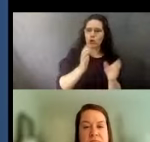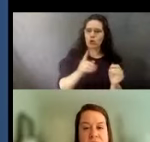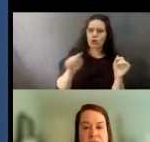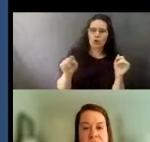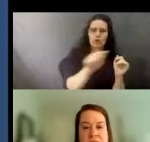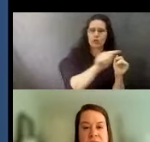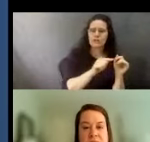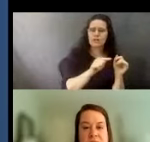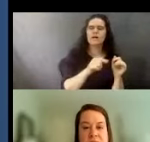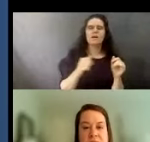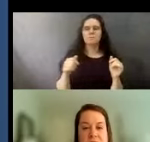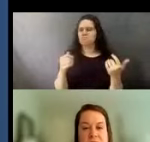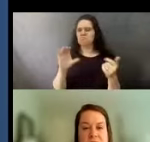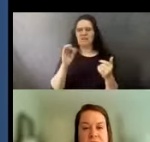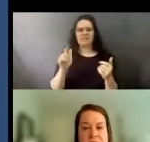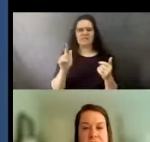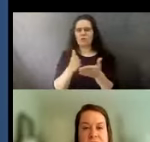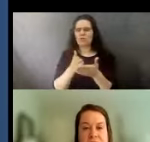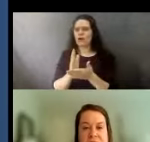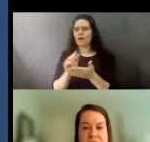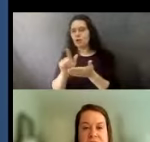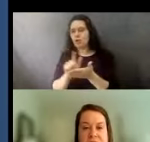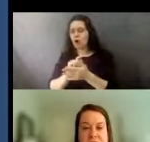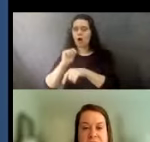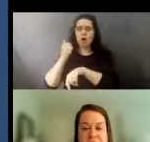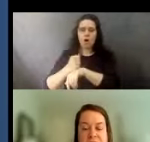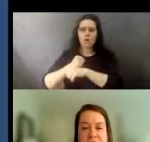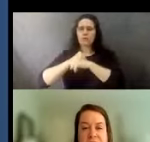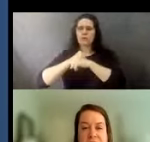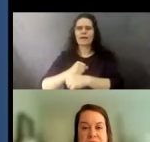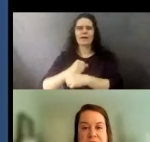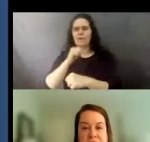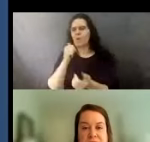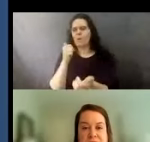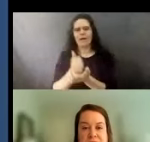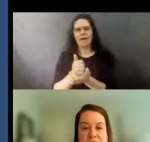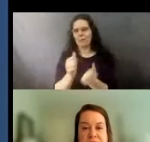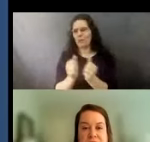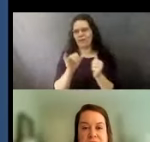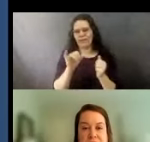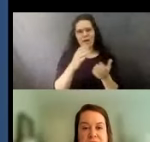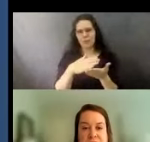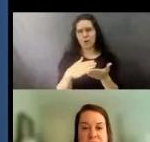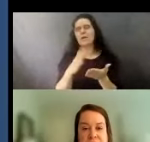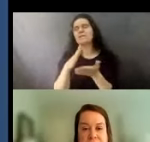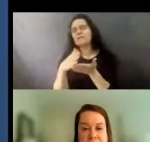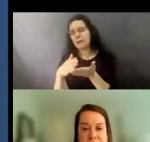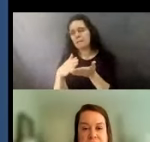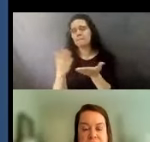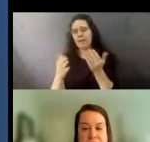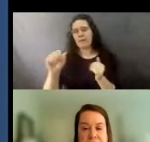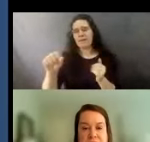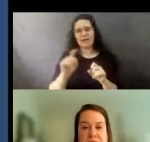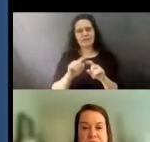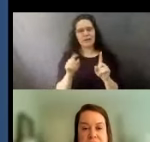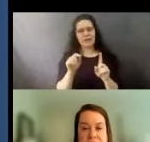will close. I mean, we can address certain aspects of that, but that may be the kind